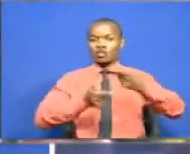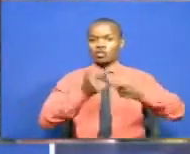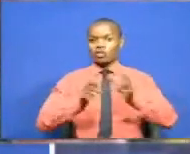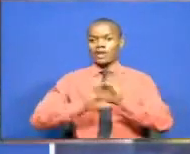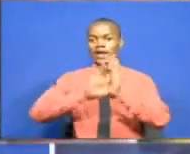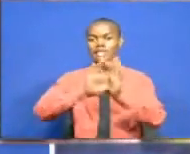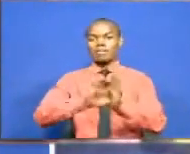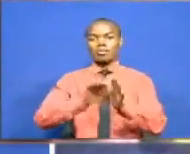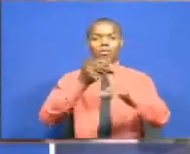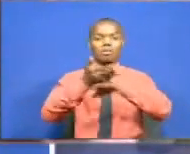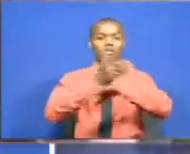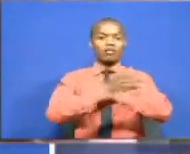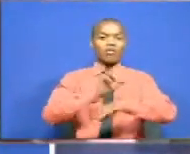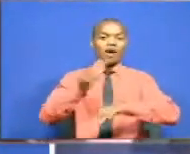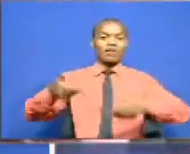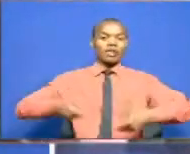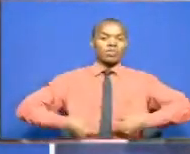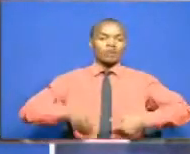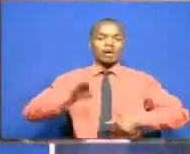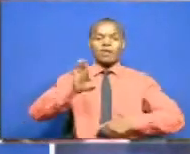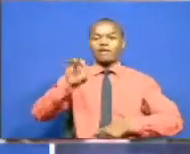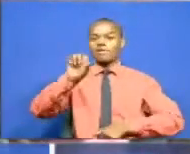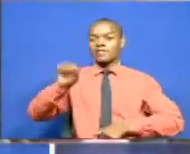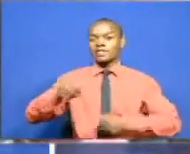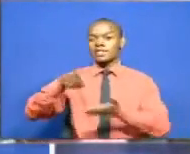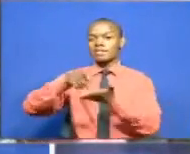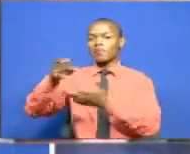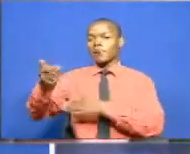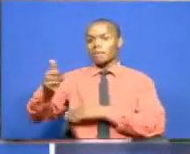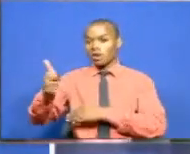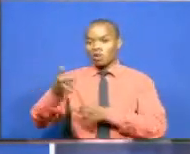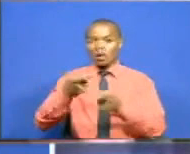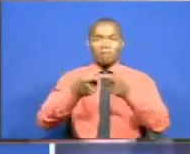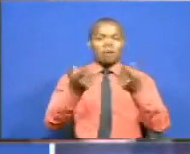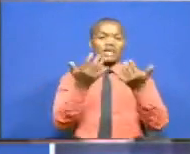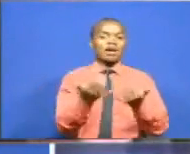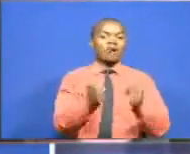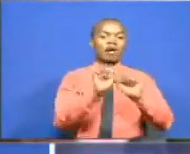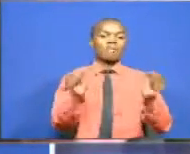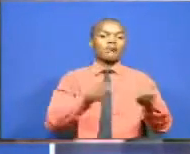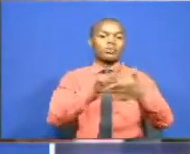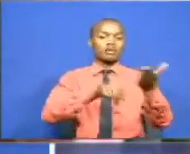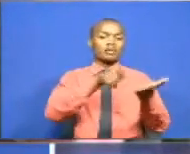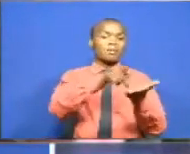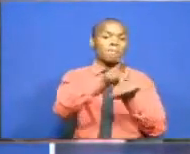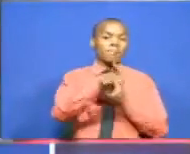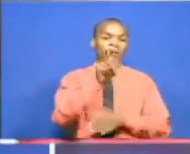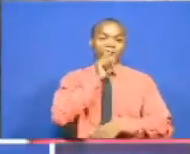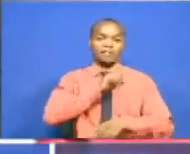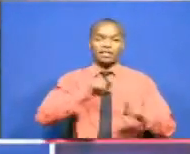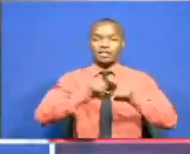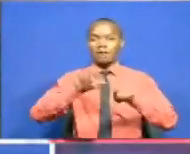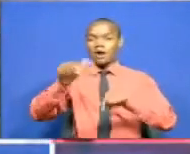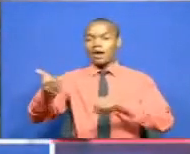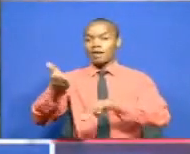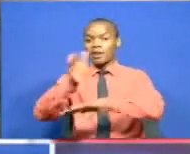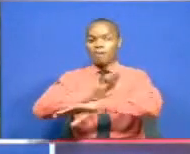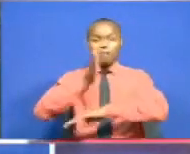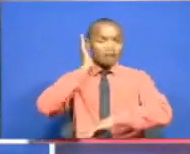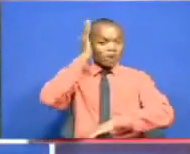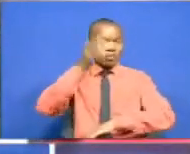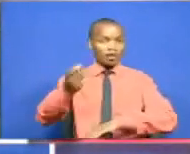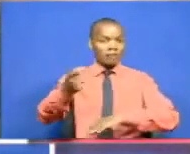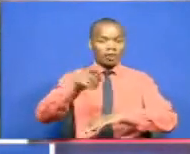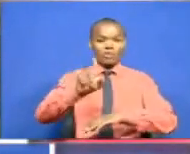walikuwa na school fees, wengine wako university, already wamelipa na wamerudi, na wale hawajarudi watarudi January. Tutagwa tuanze hii